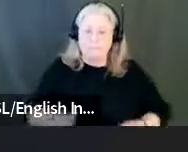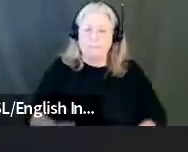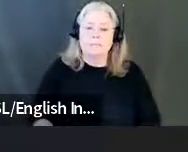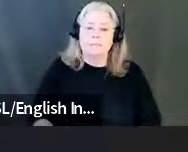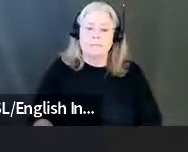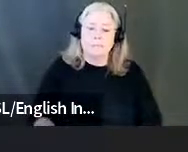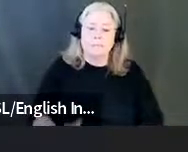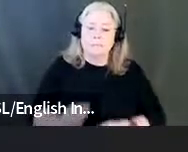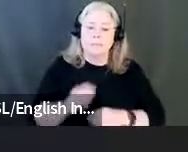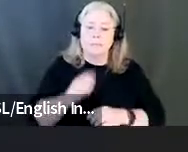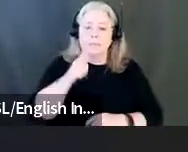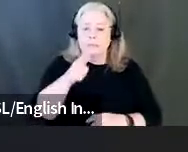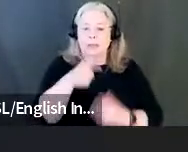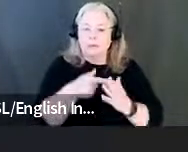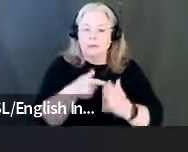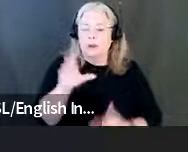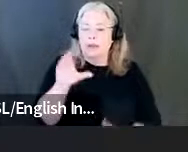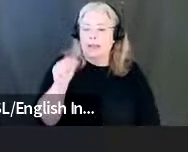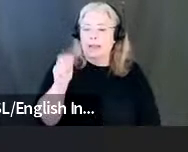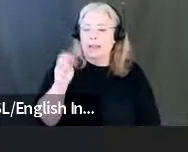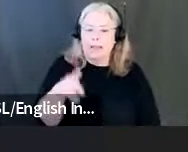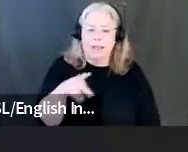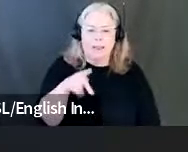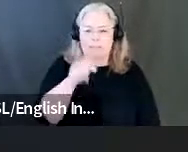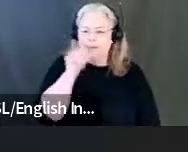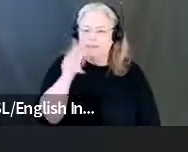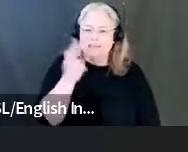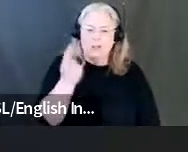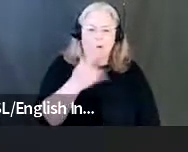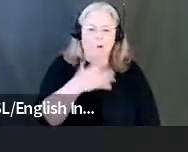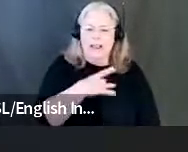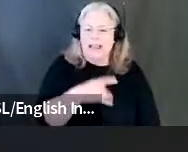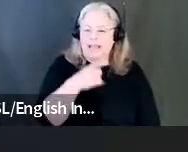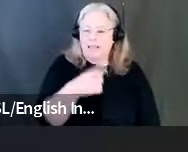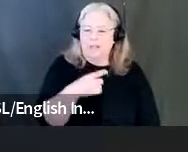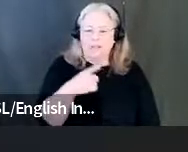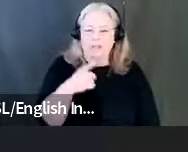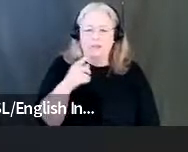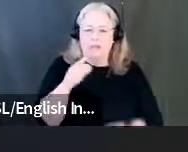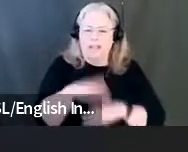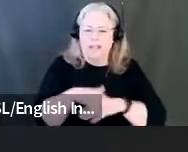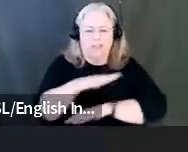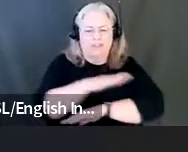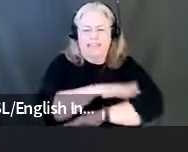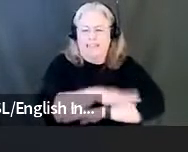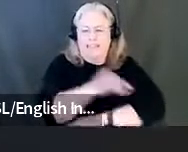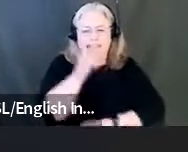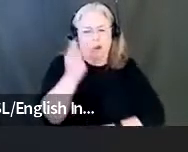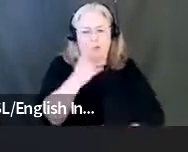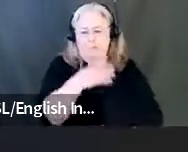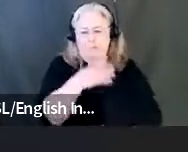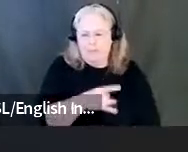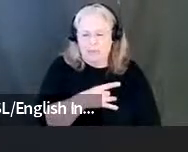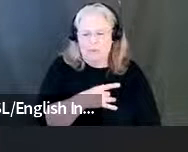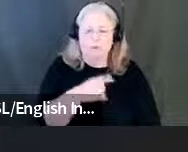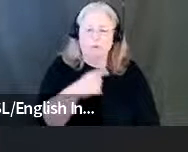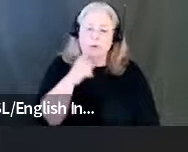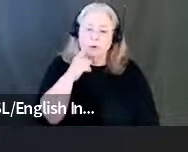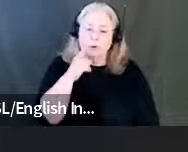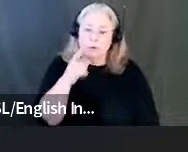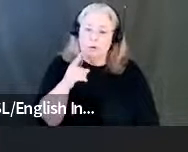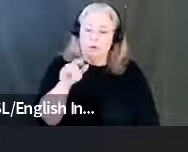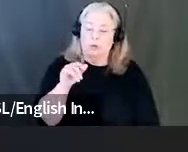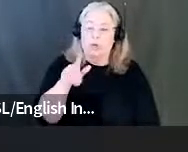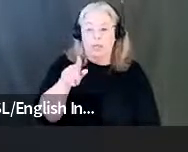Here I showed you a clamp, but not everybody likes to clamp these holders onto their desk. So now that U-glue that